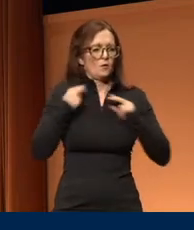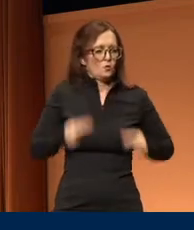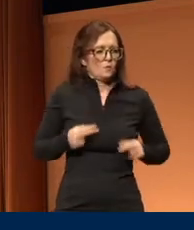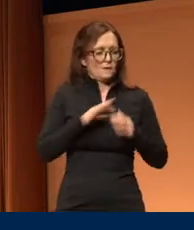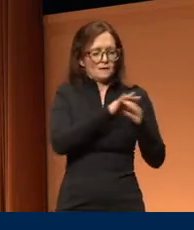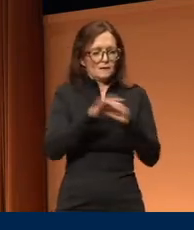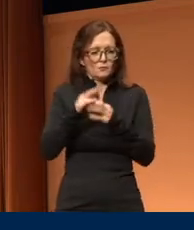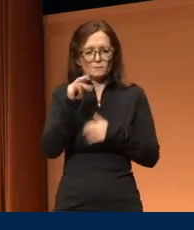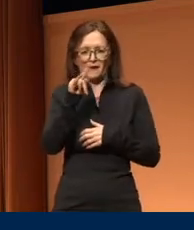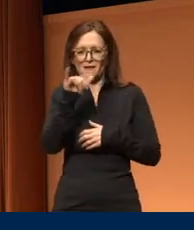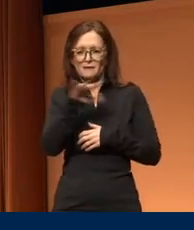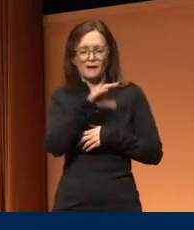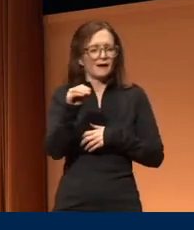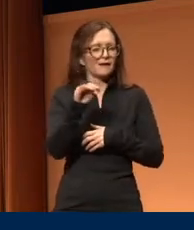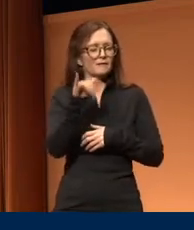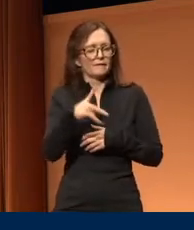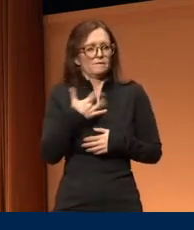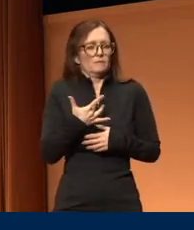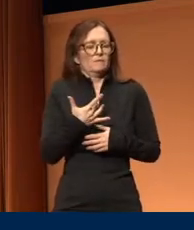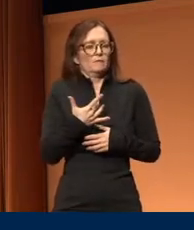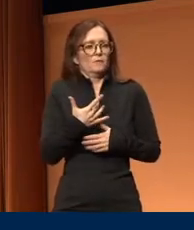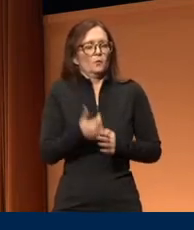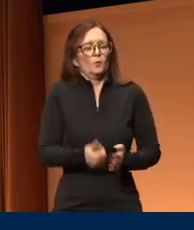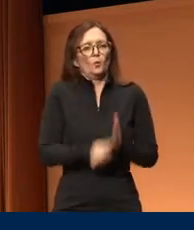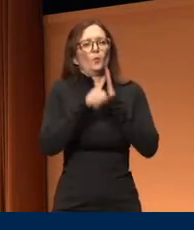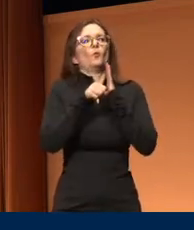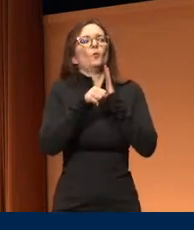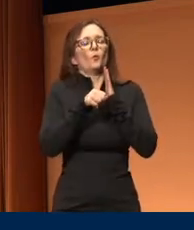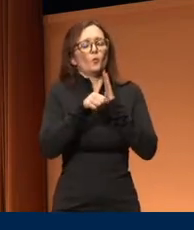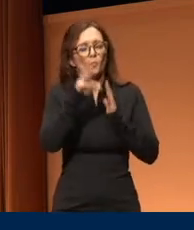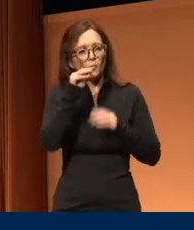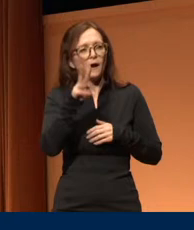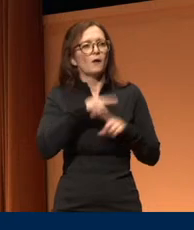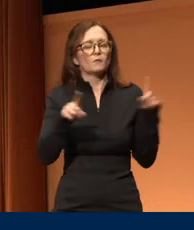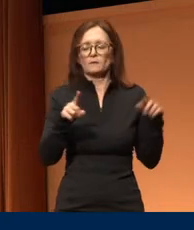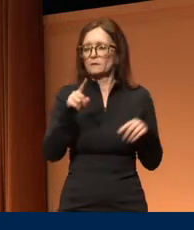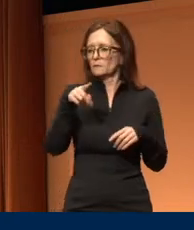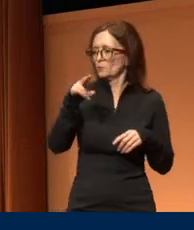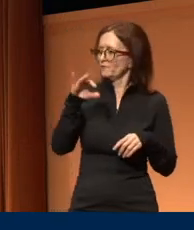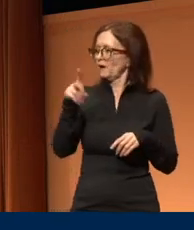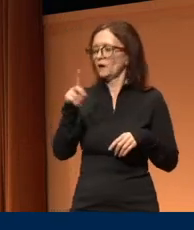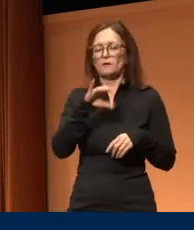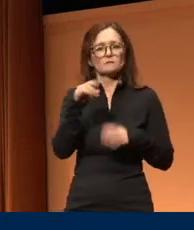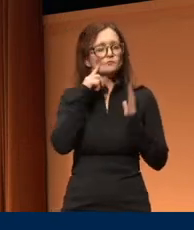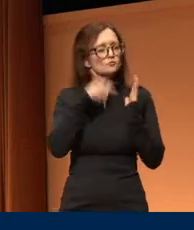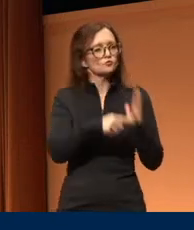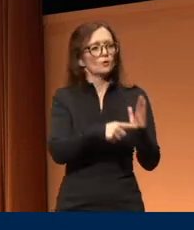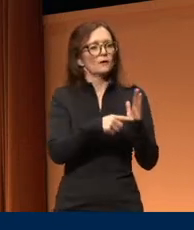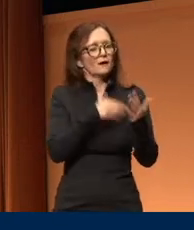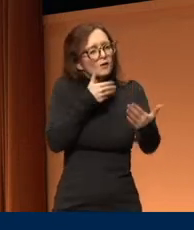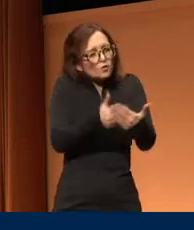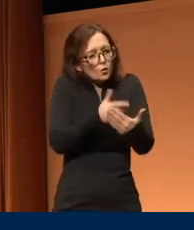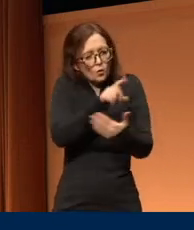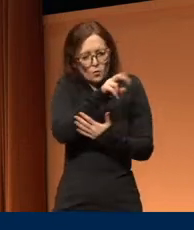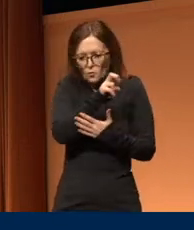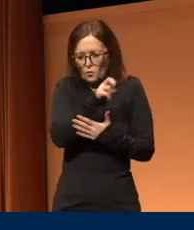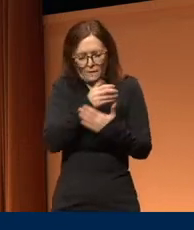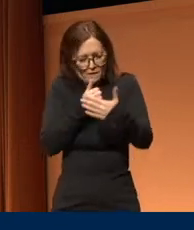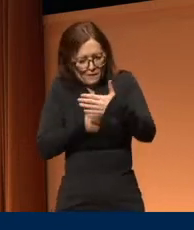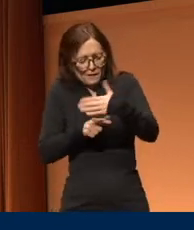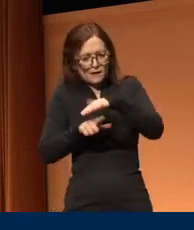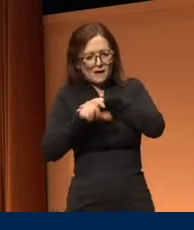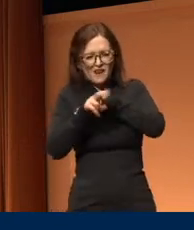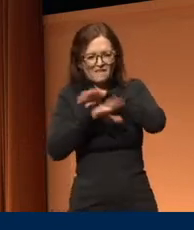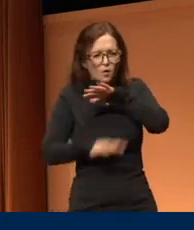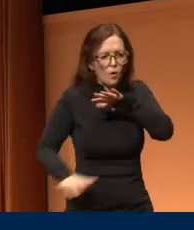the most profound I experienced at this convention. To me, it showed how close love is running under all the